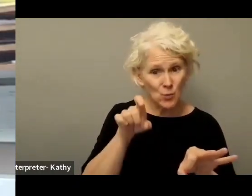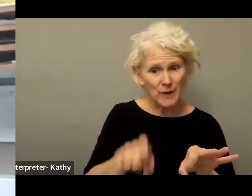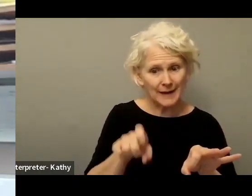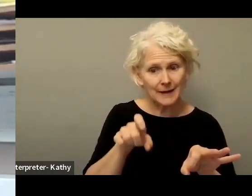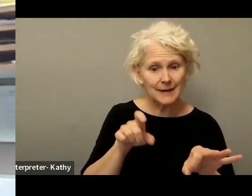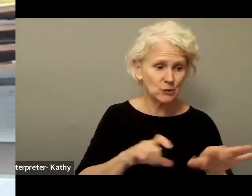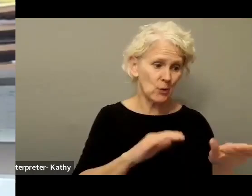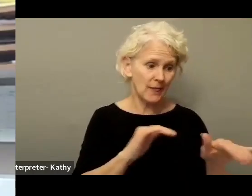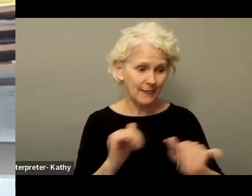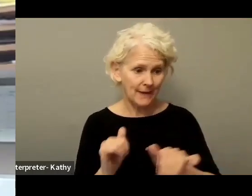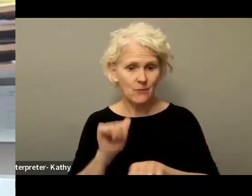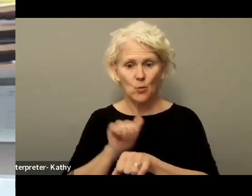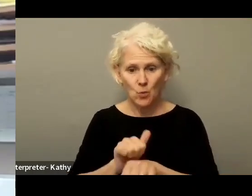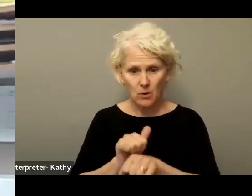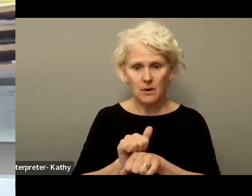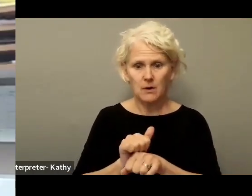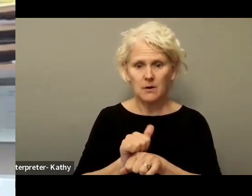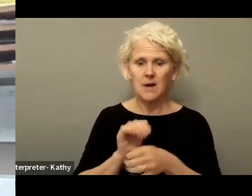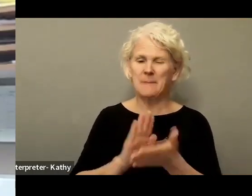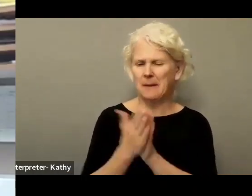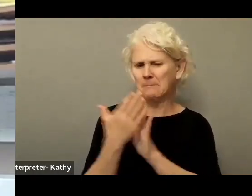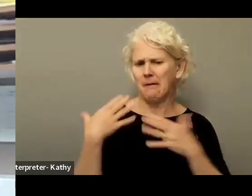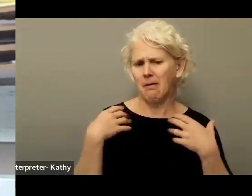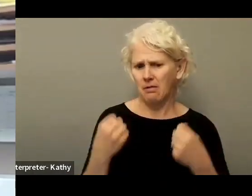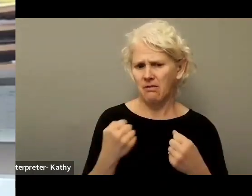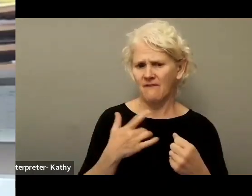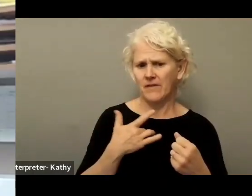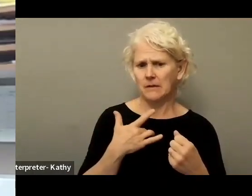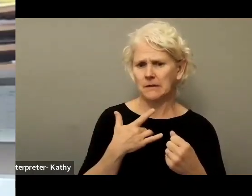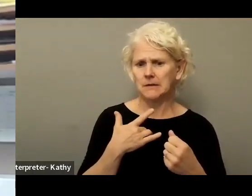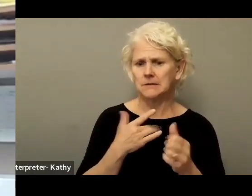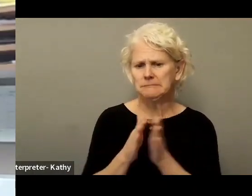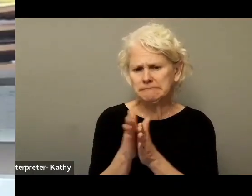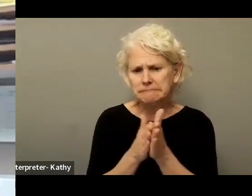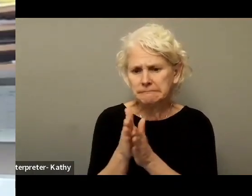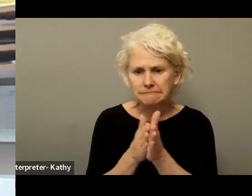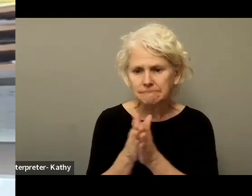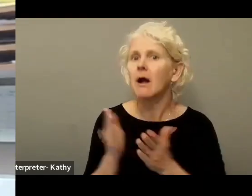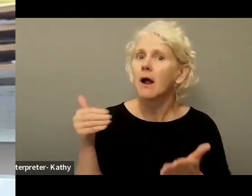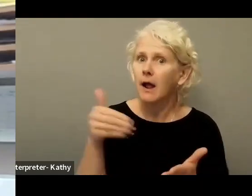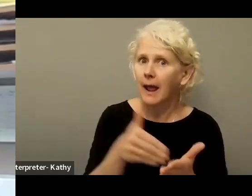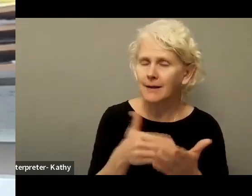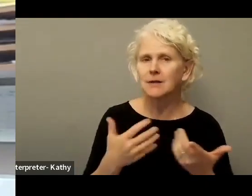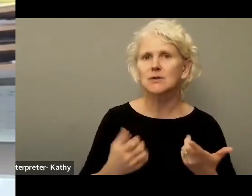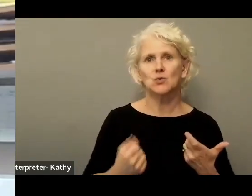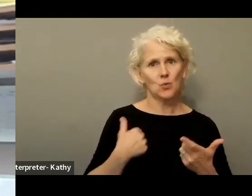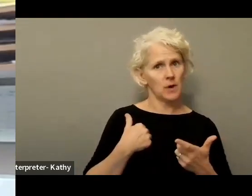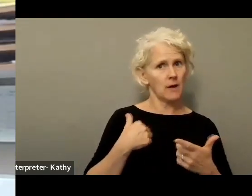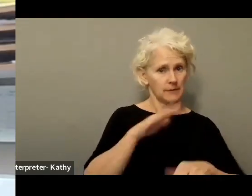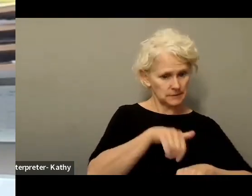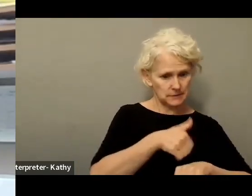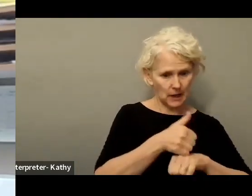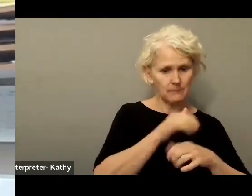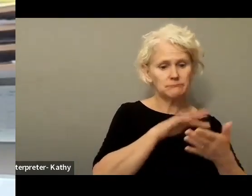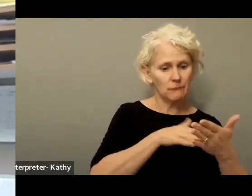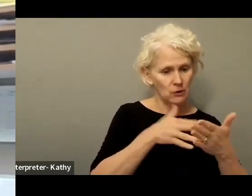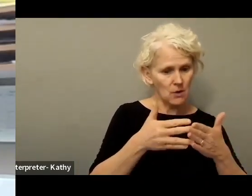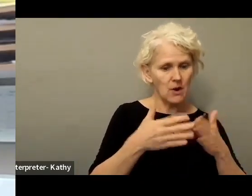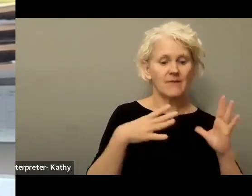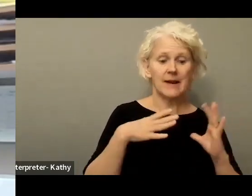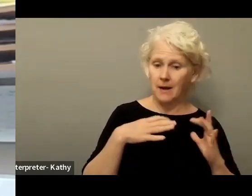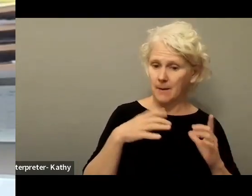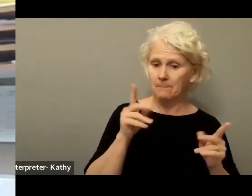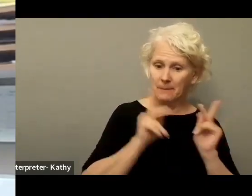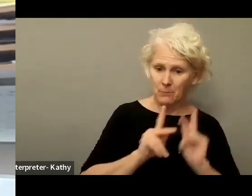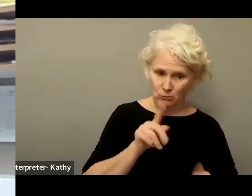away from work as well in order to rejuvenate and get yourself. So we have schedules of vacations and we have people that will cover people